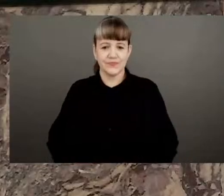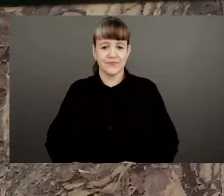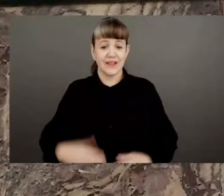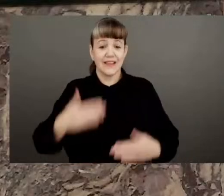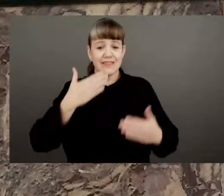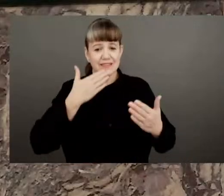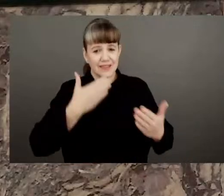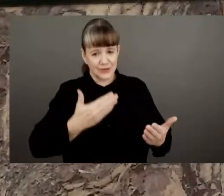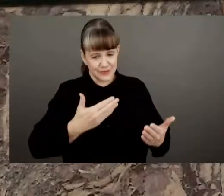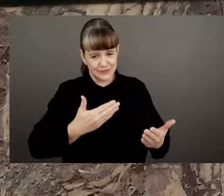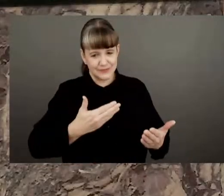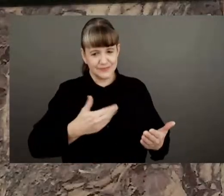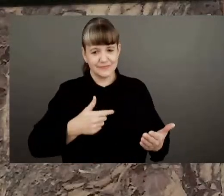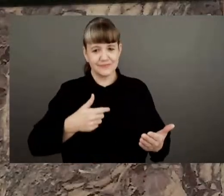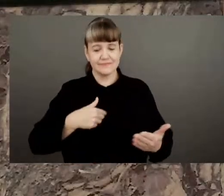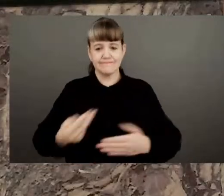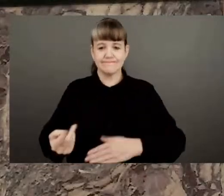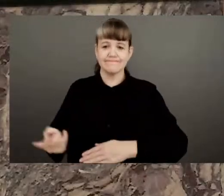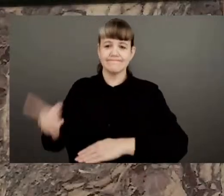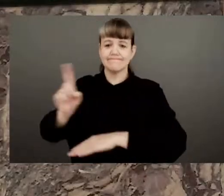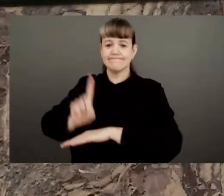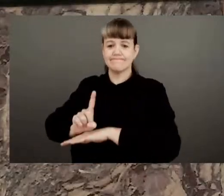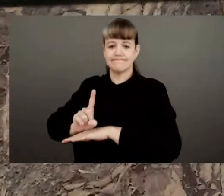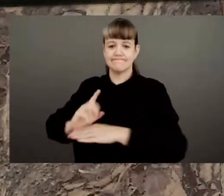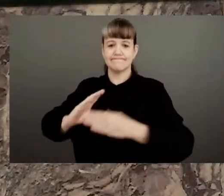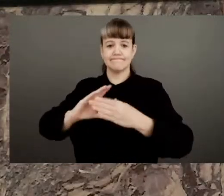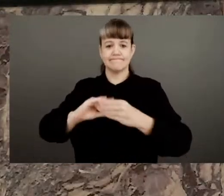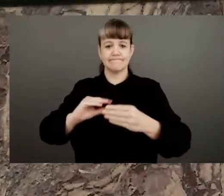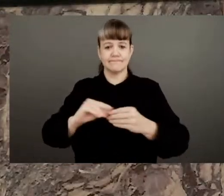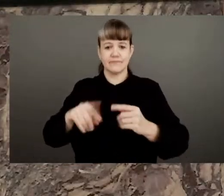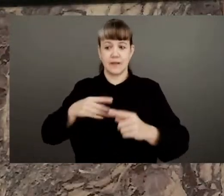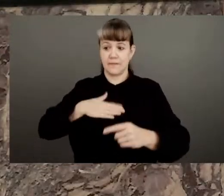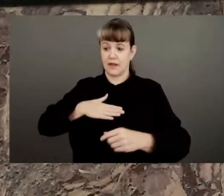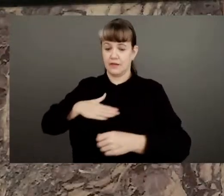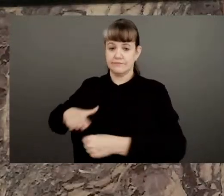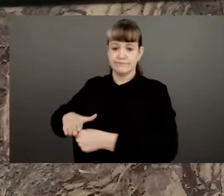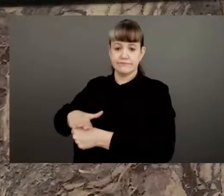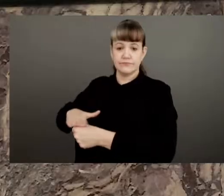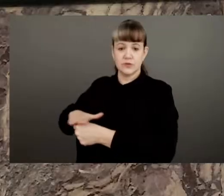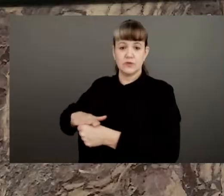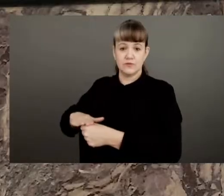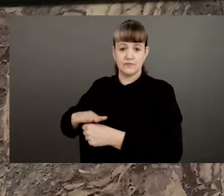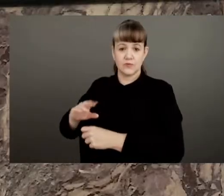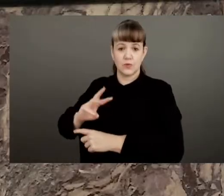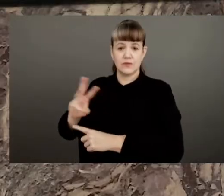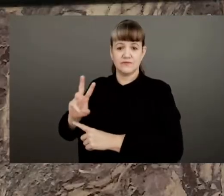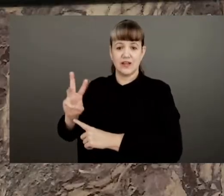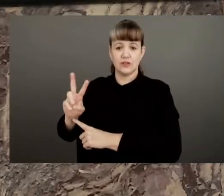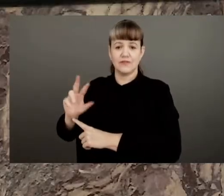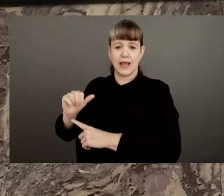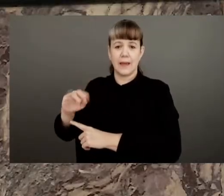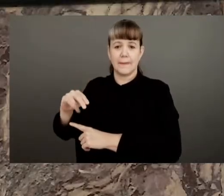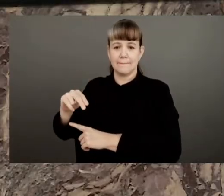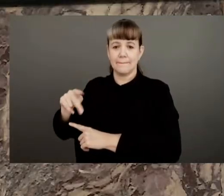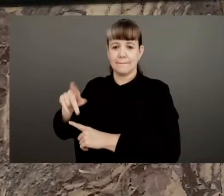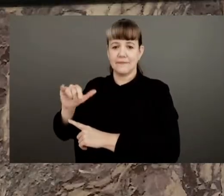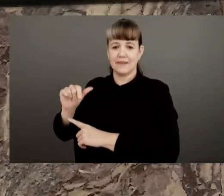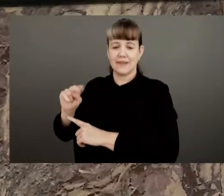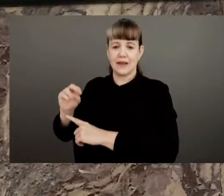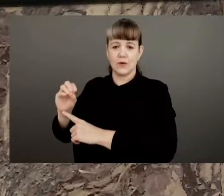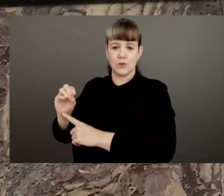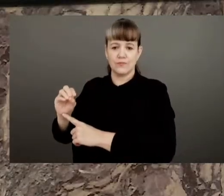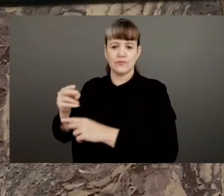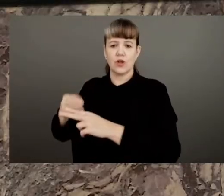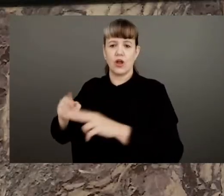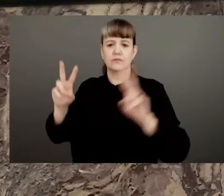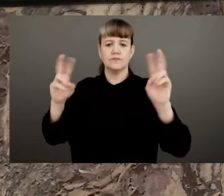constituency, West Vancouver, Capilano. It is called Feed the Need program at the West Vancouver Seniors